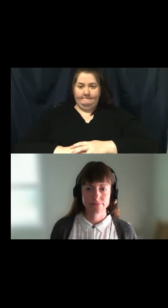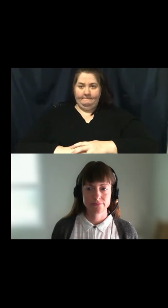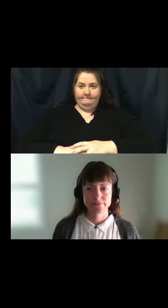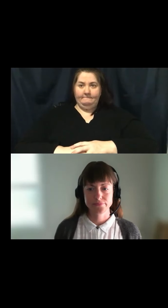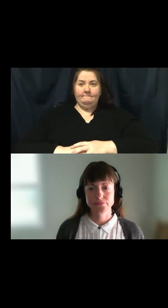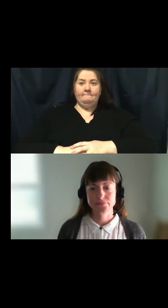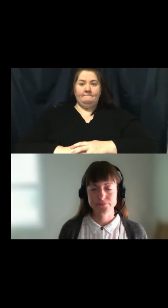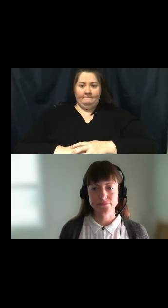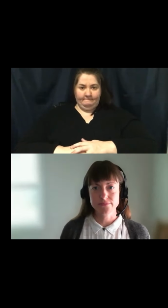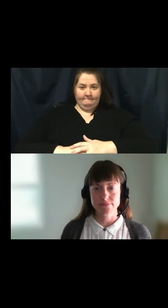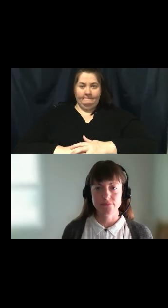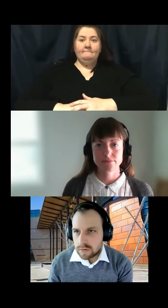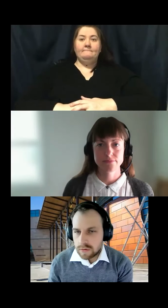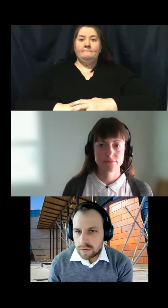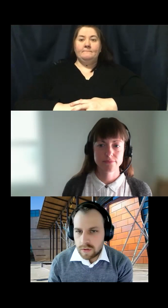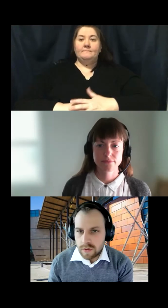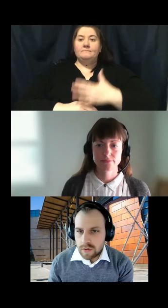Thank you, Lauren.